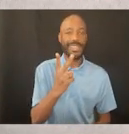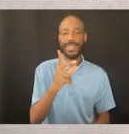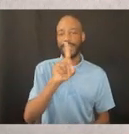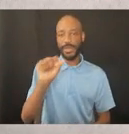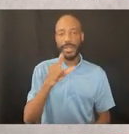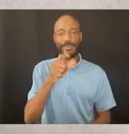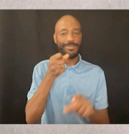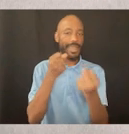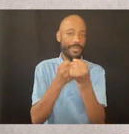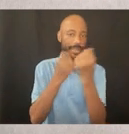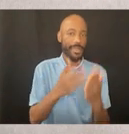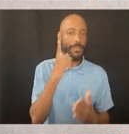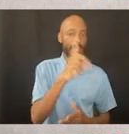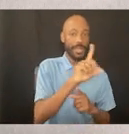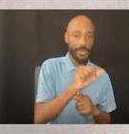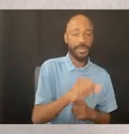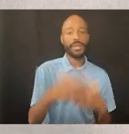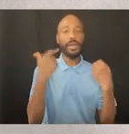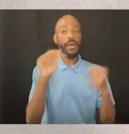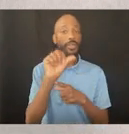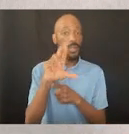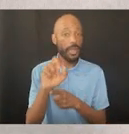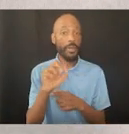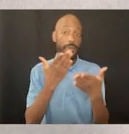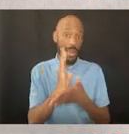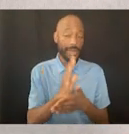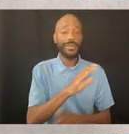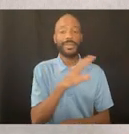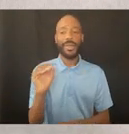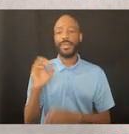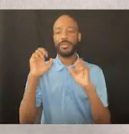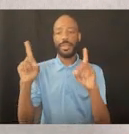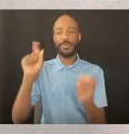rights, healthcare rights, and educational reform.